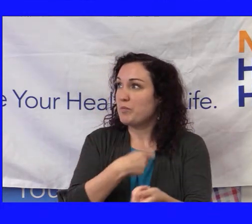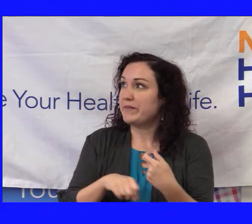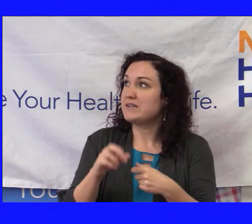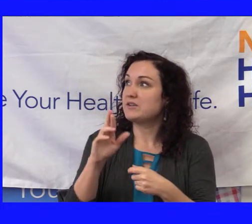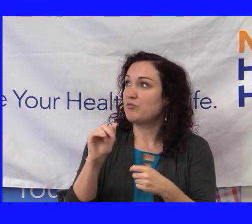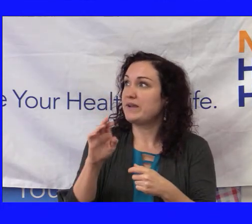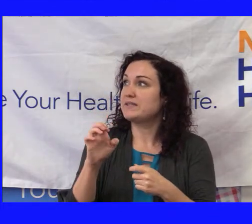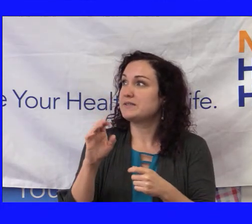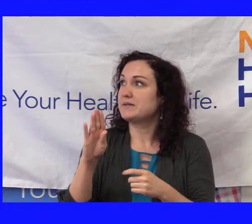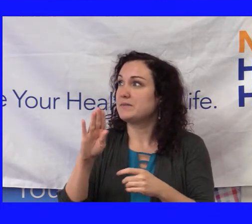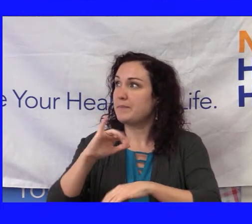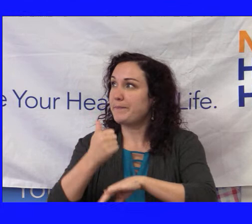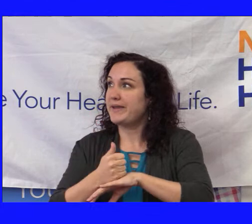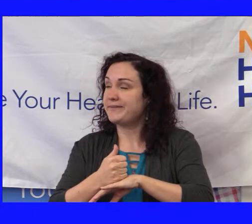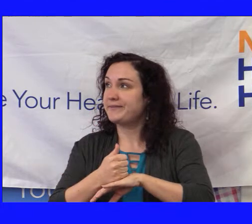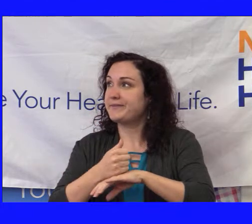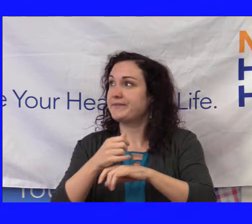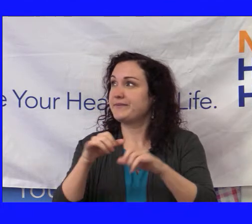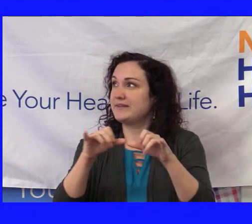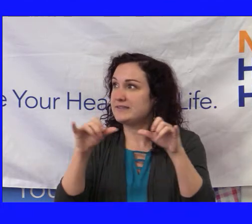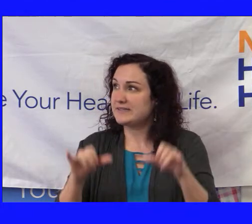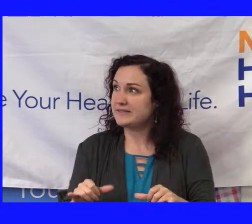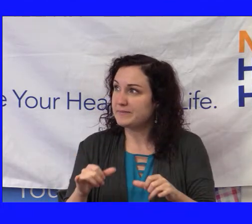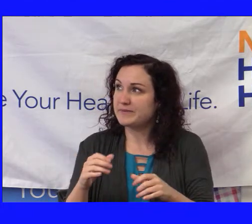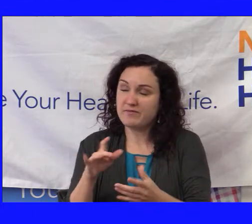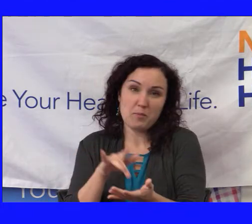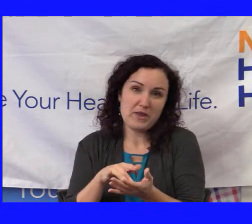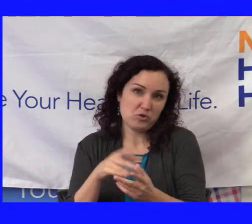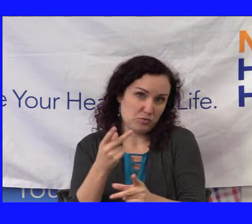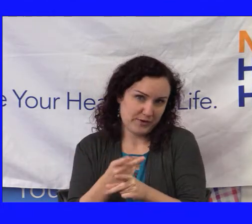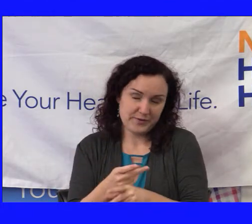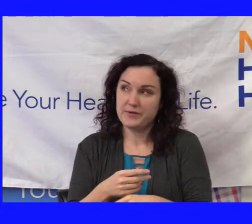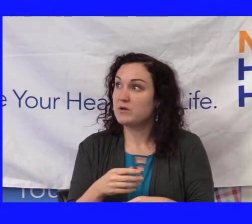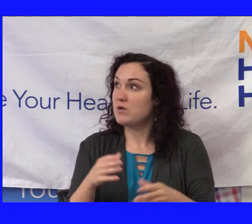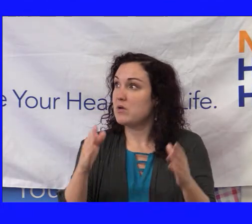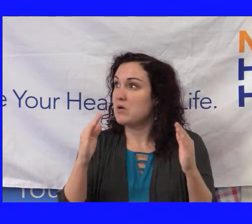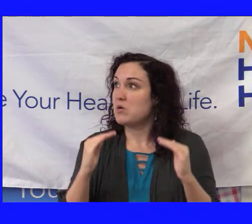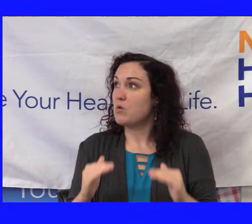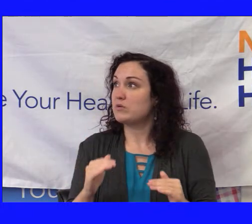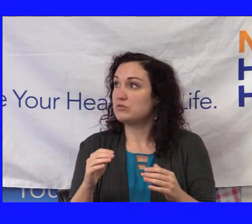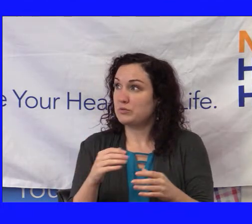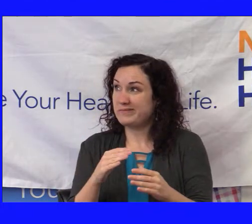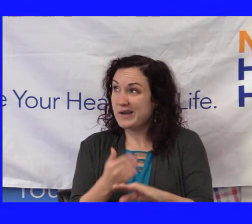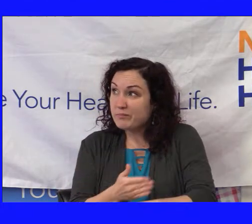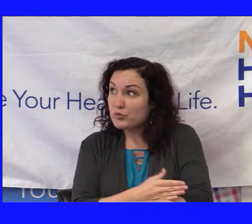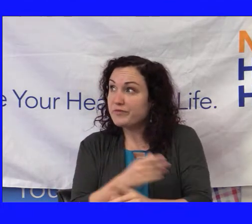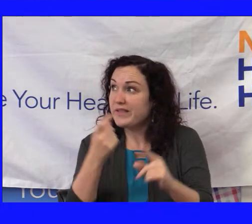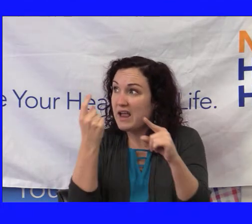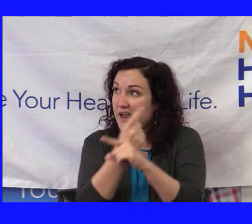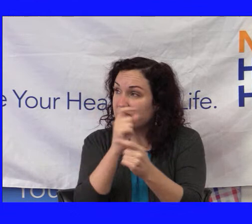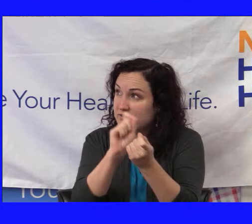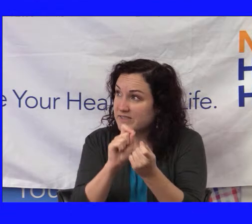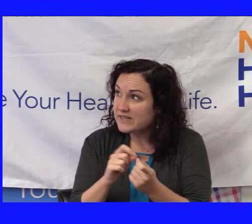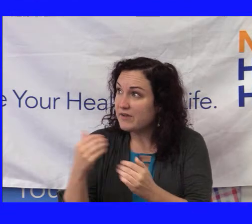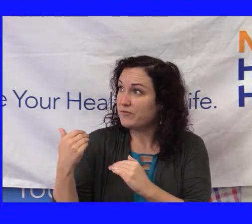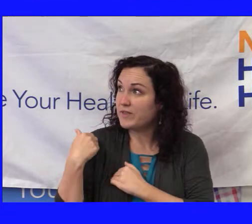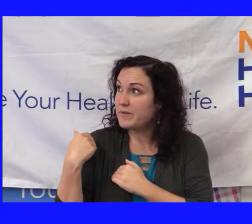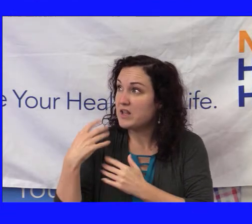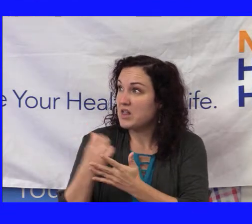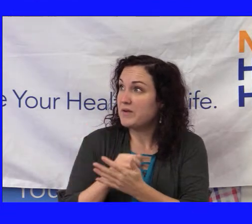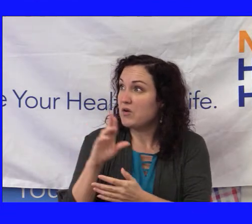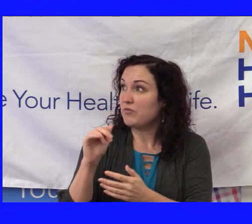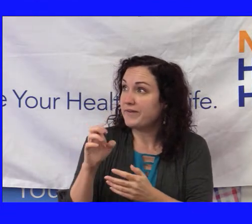race-based algorithms in our clinical care, as well as we'll be improving the accuracy and the reliability of the collection of